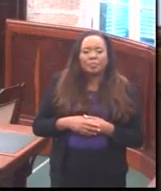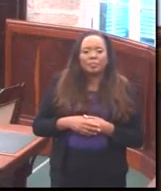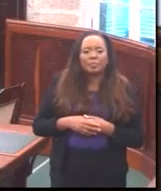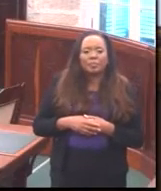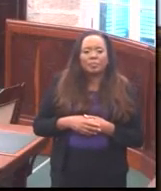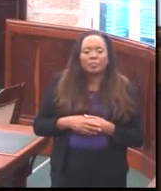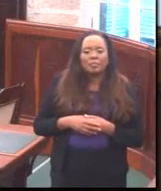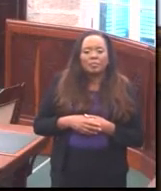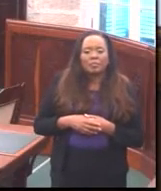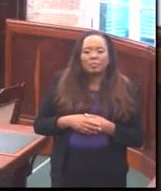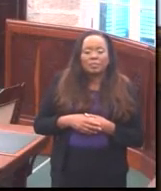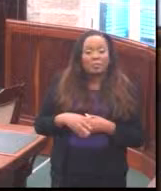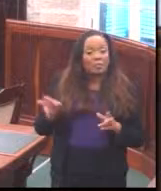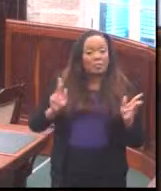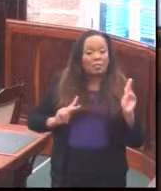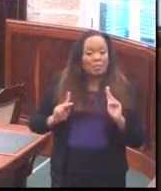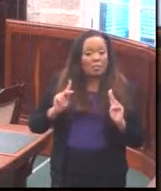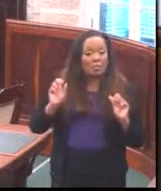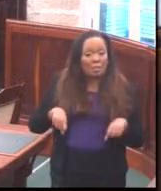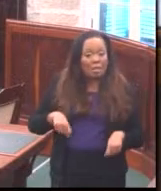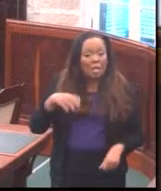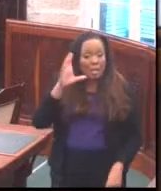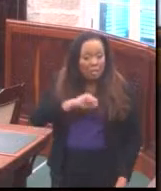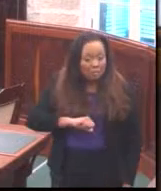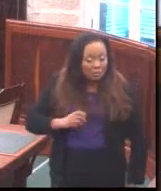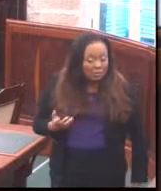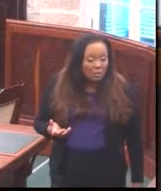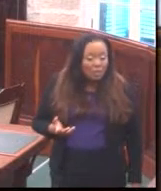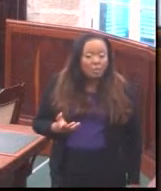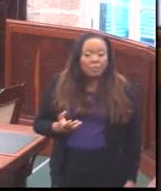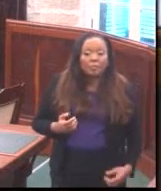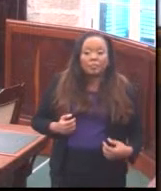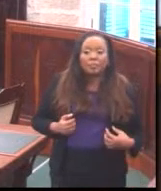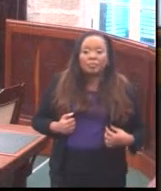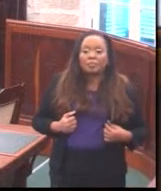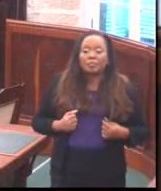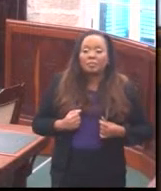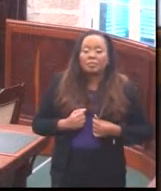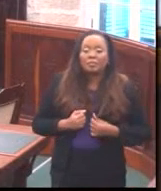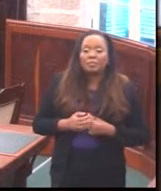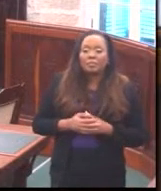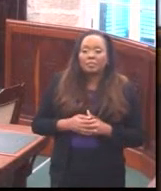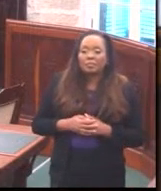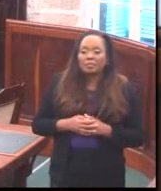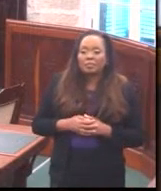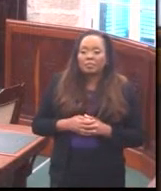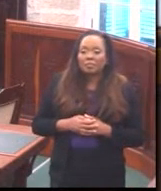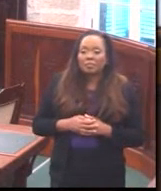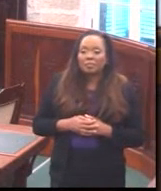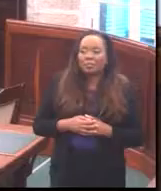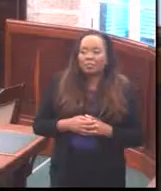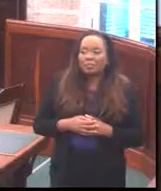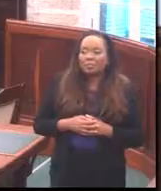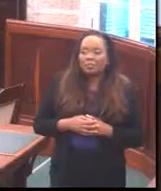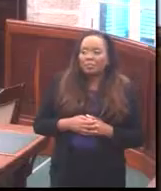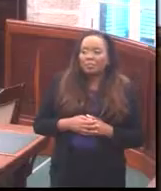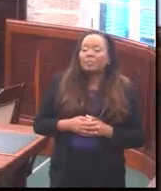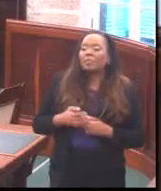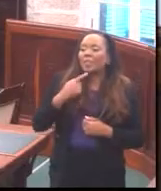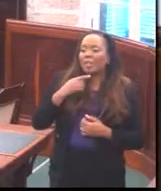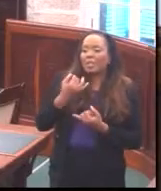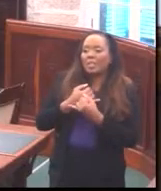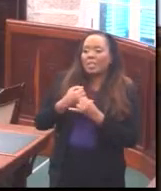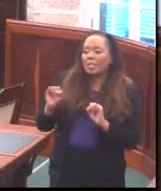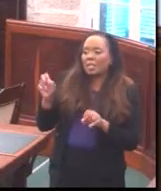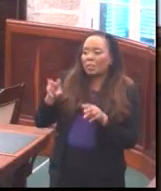And the public can guess as to what it is about. It was contemplated that the Independent Monitoring Commission would have a chief executive officer,